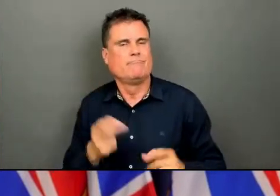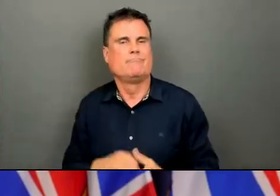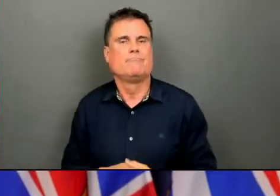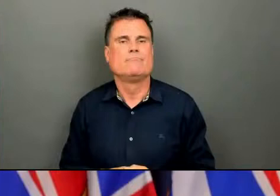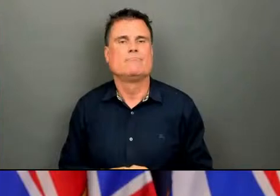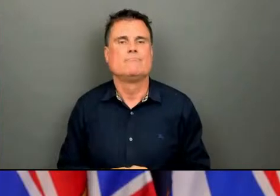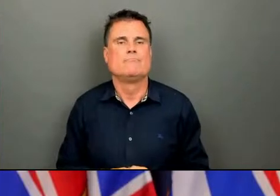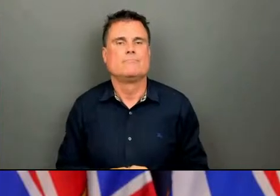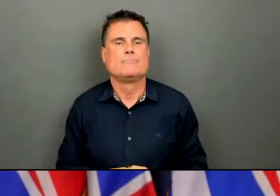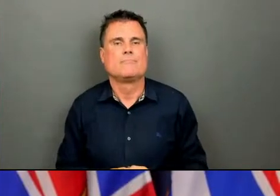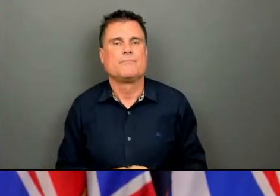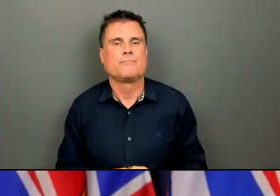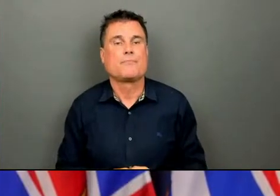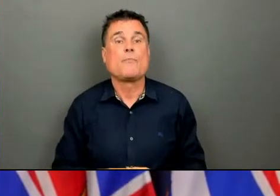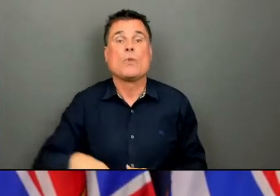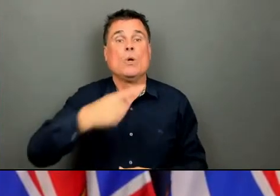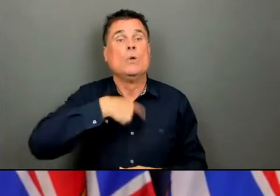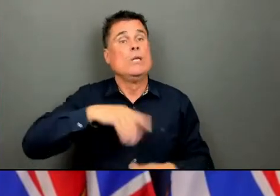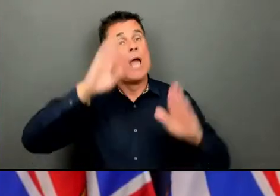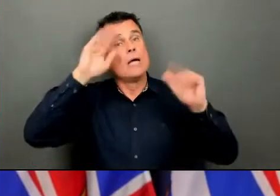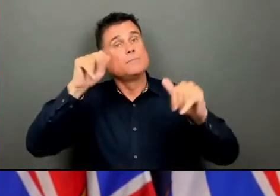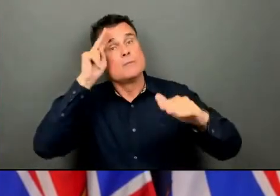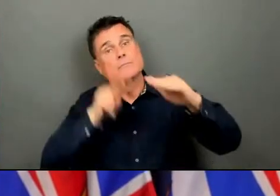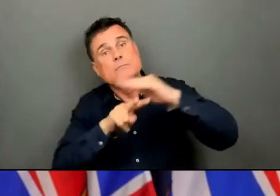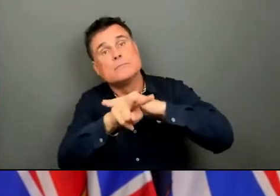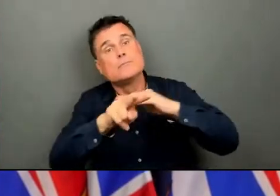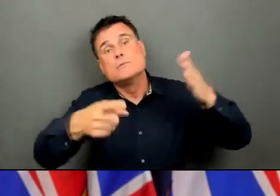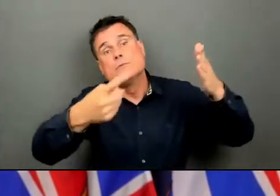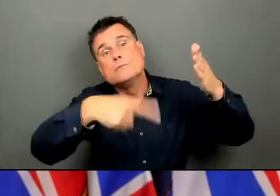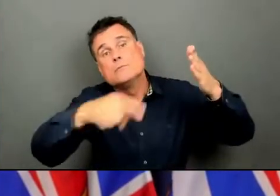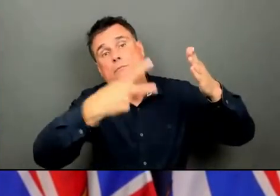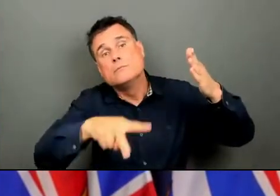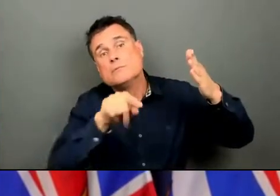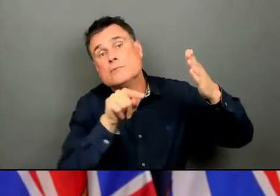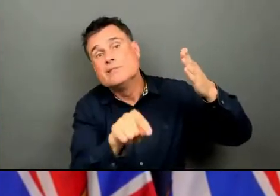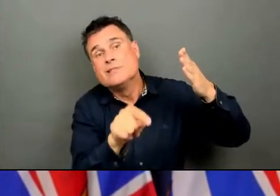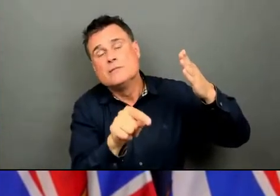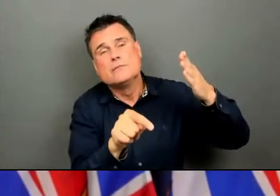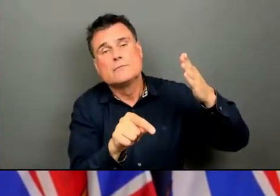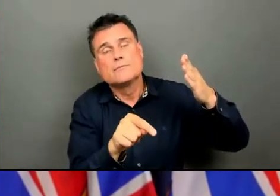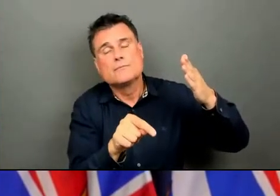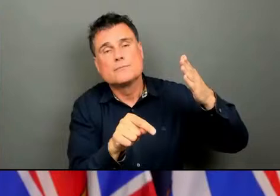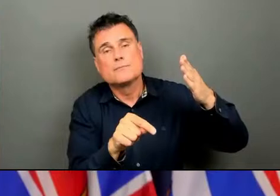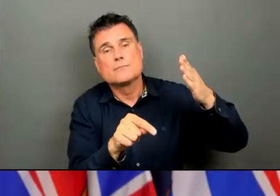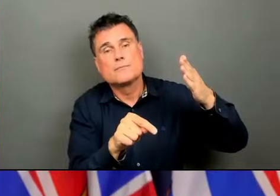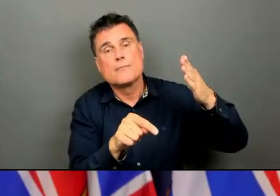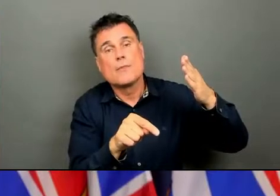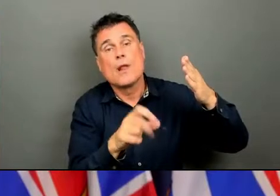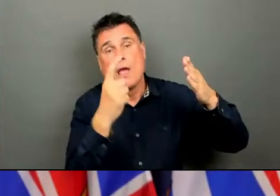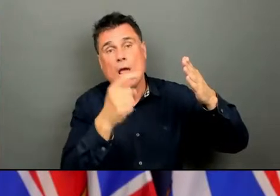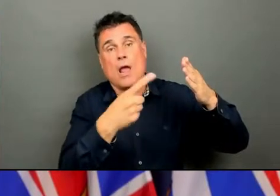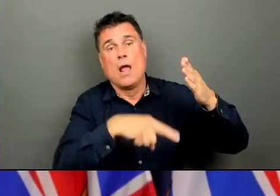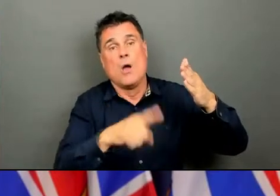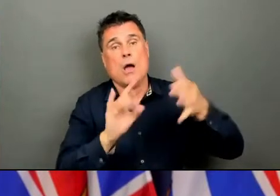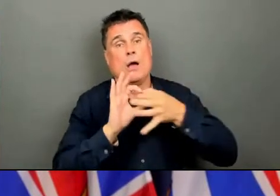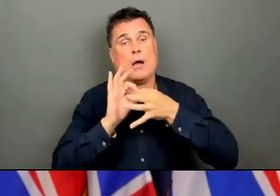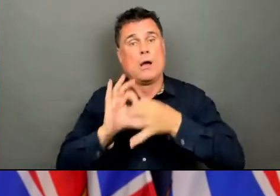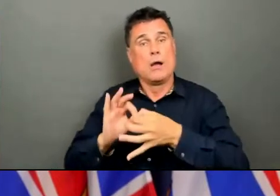expecting to see in the coming weeks. Next week, with respect to the Moderna vaccine, first of